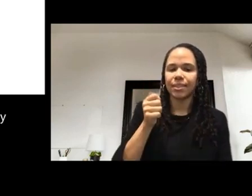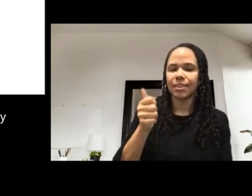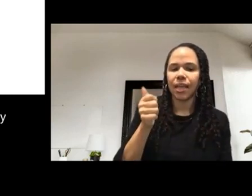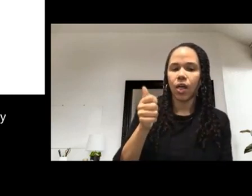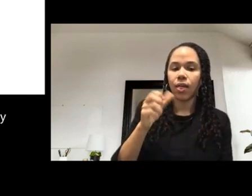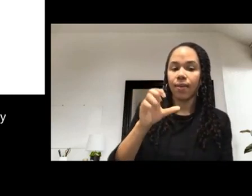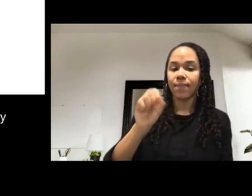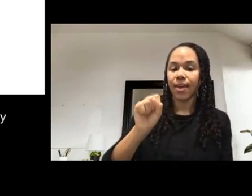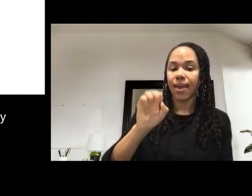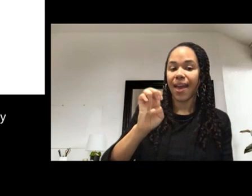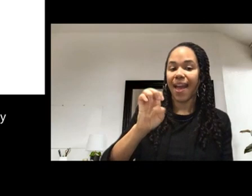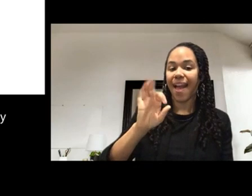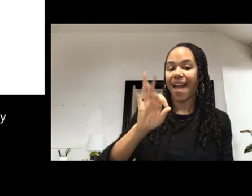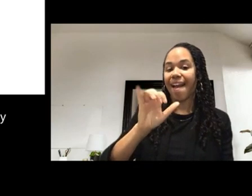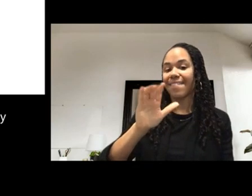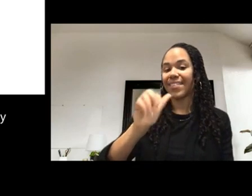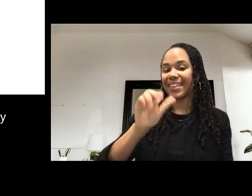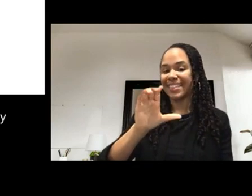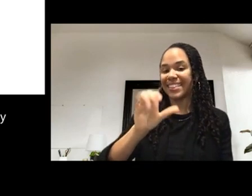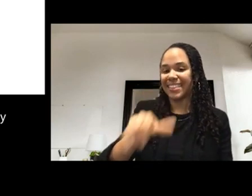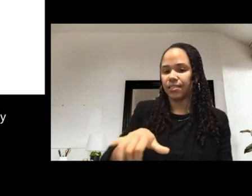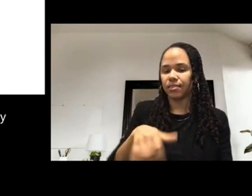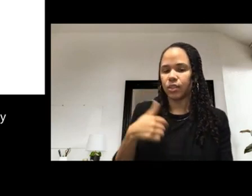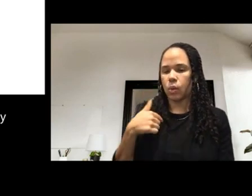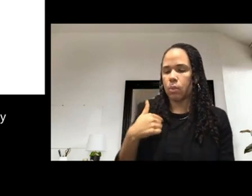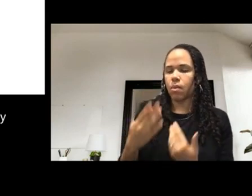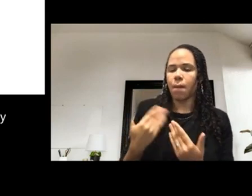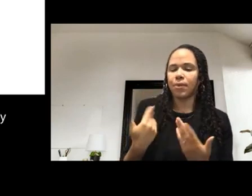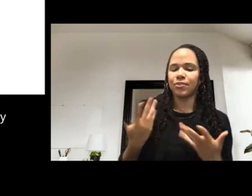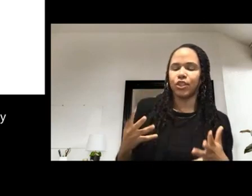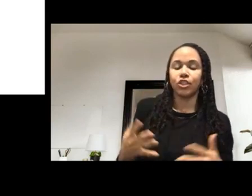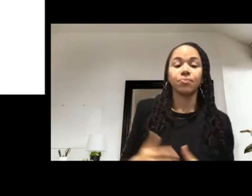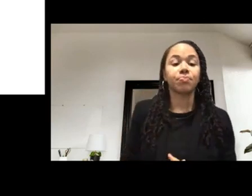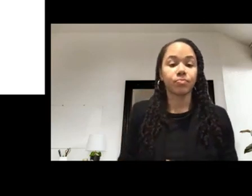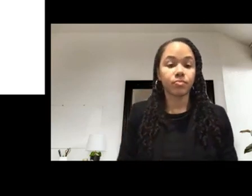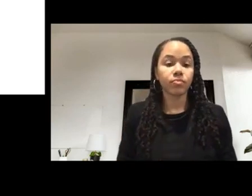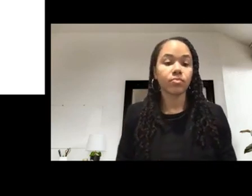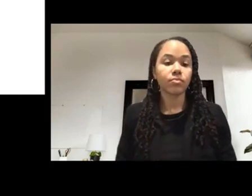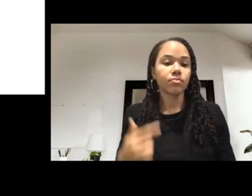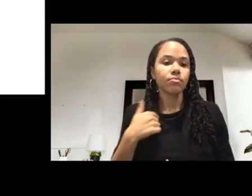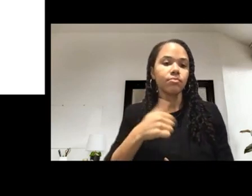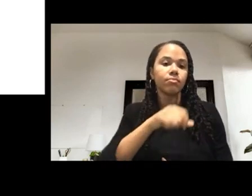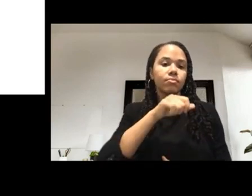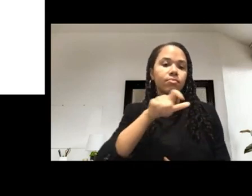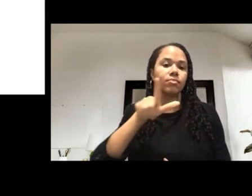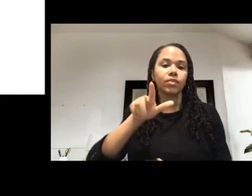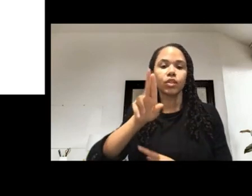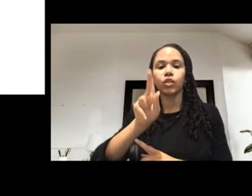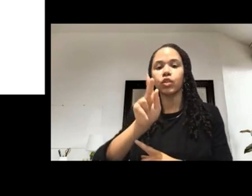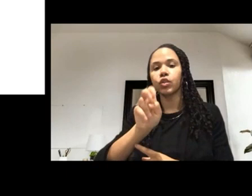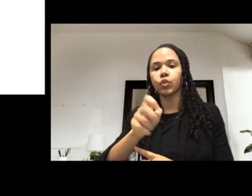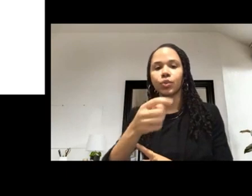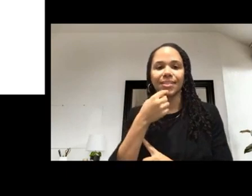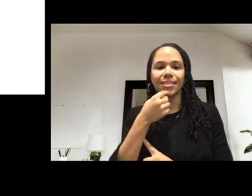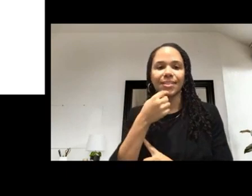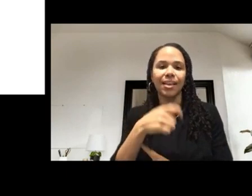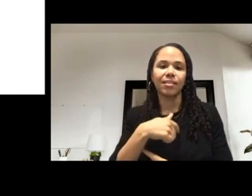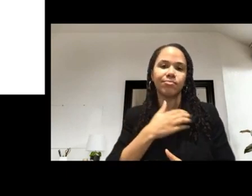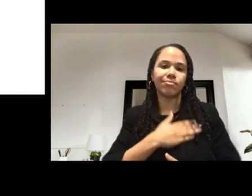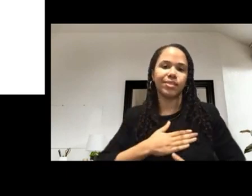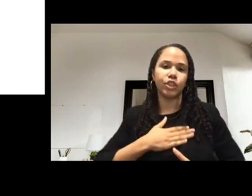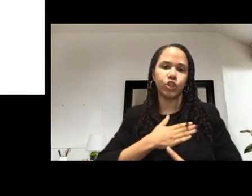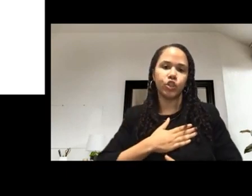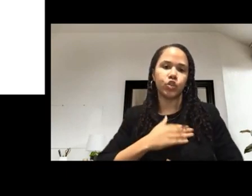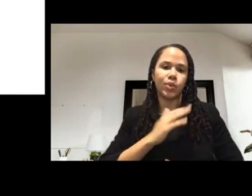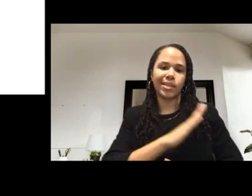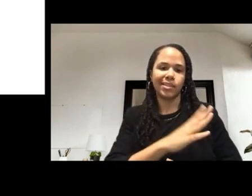just be almost done here. So Luke said, I love the experience, I love expressing ideas. And so I especially enjoy just talking